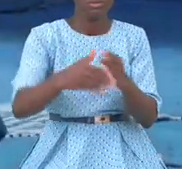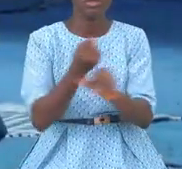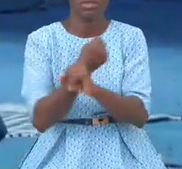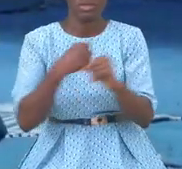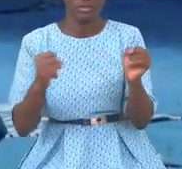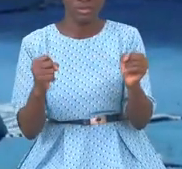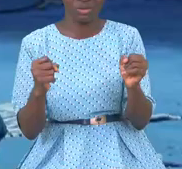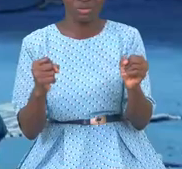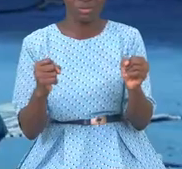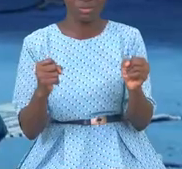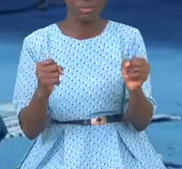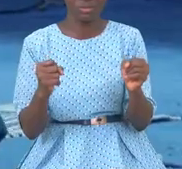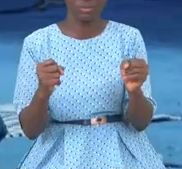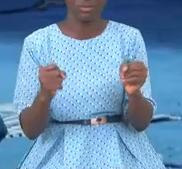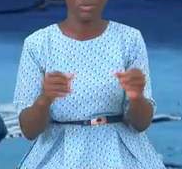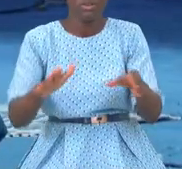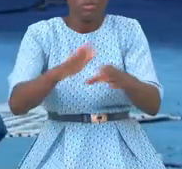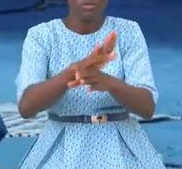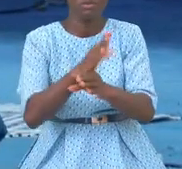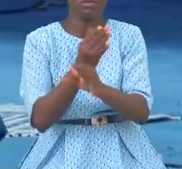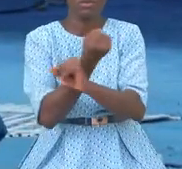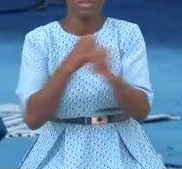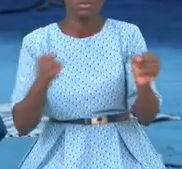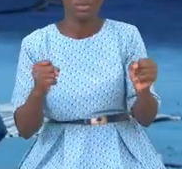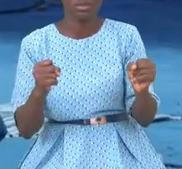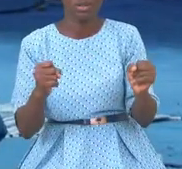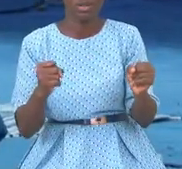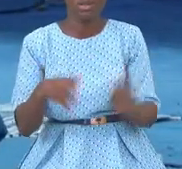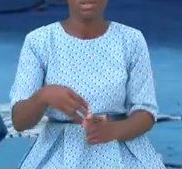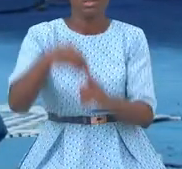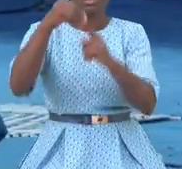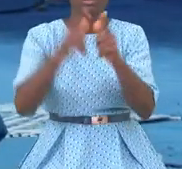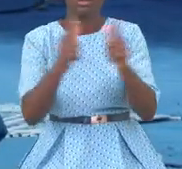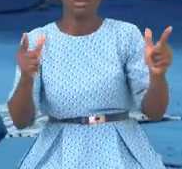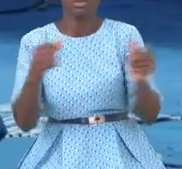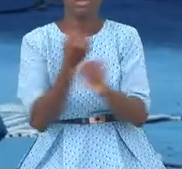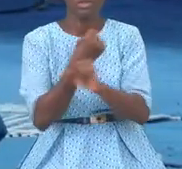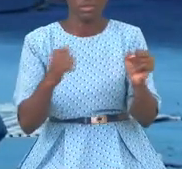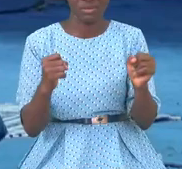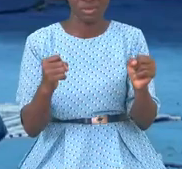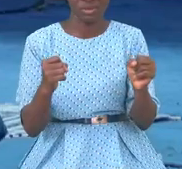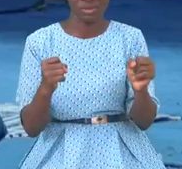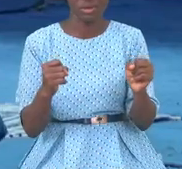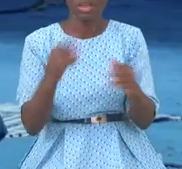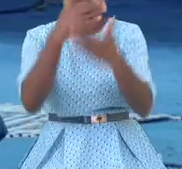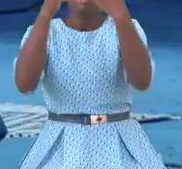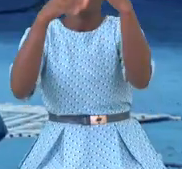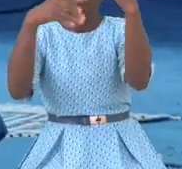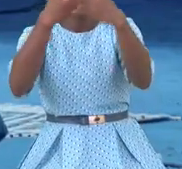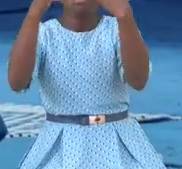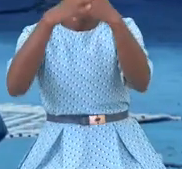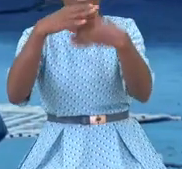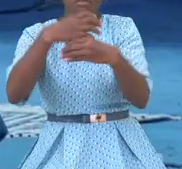salvation, supernatural salvation, heaven-made salvation. Neither is